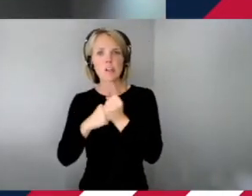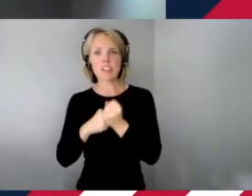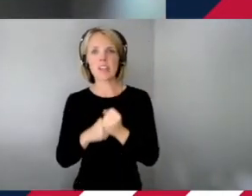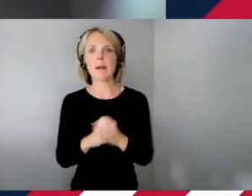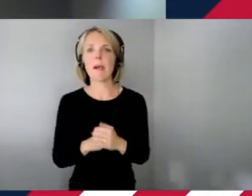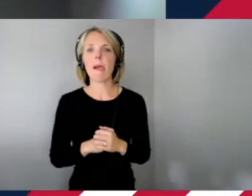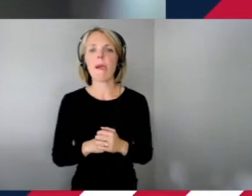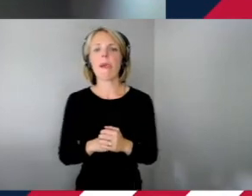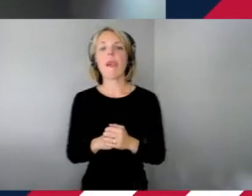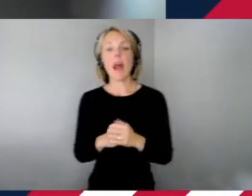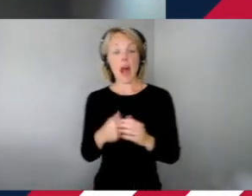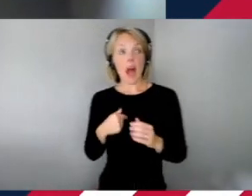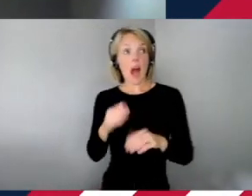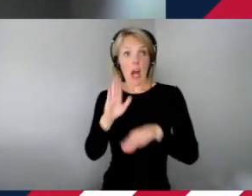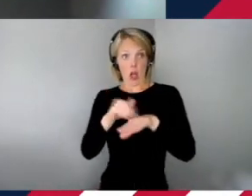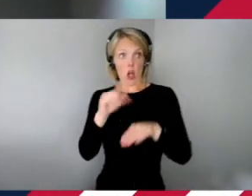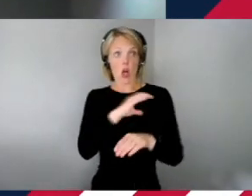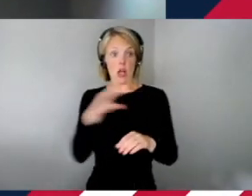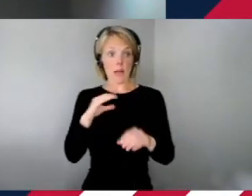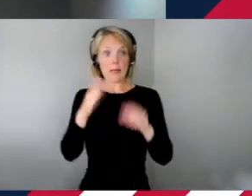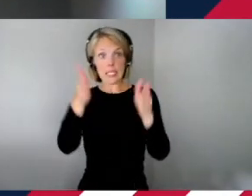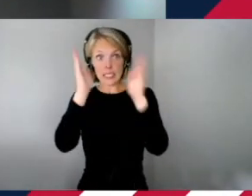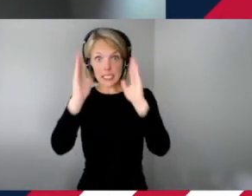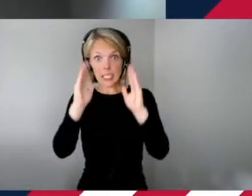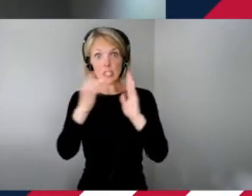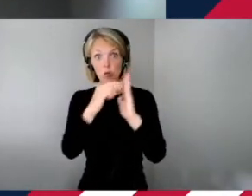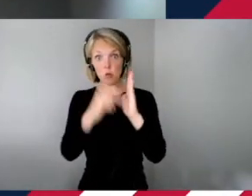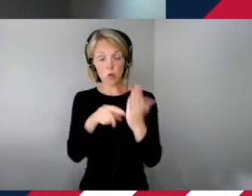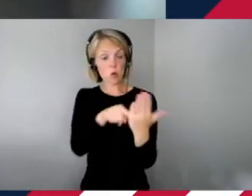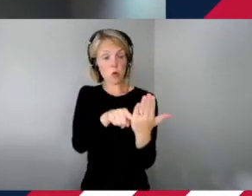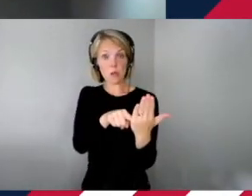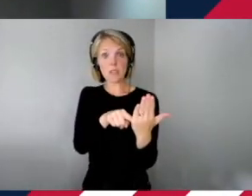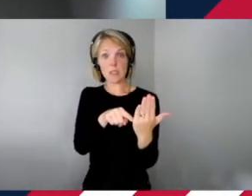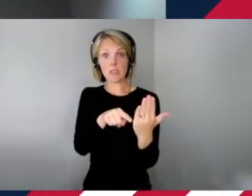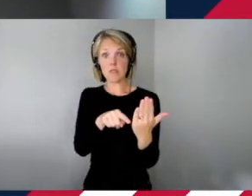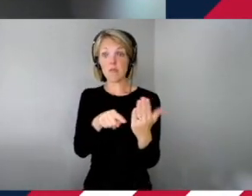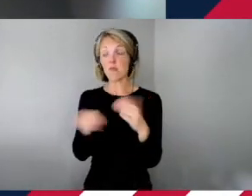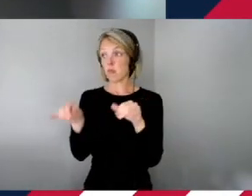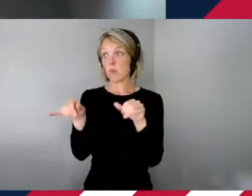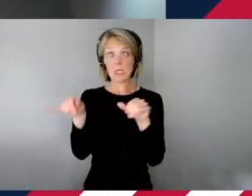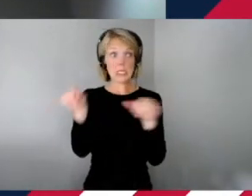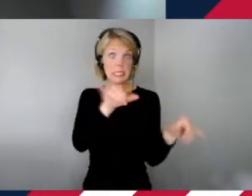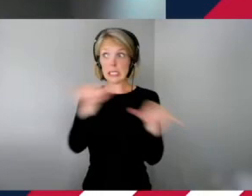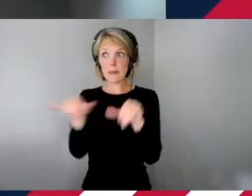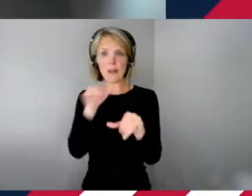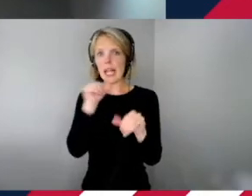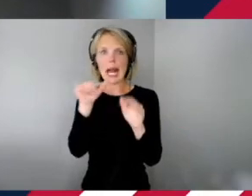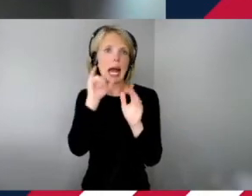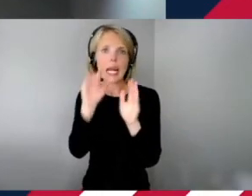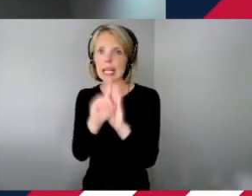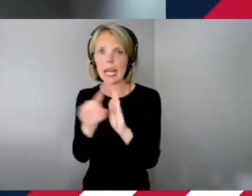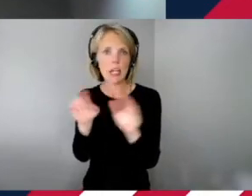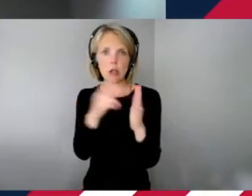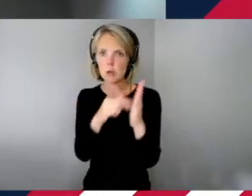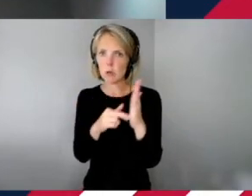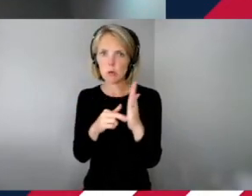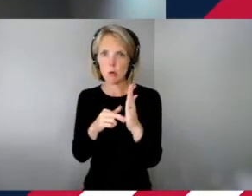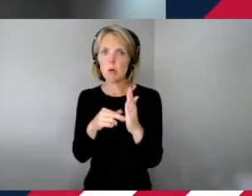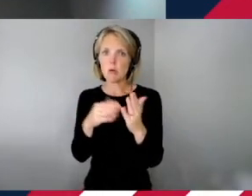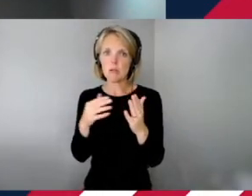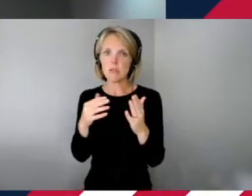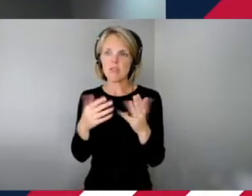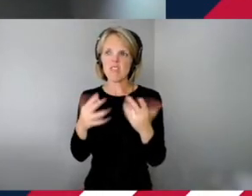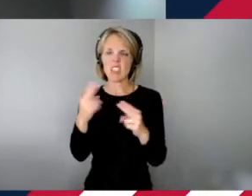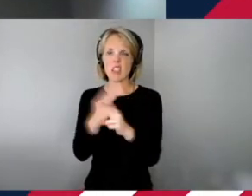the committee's attention to these rules. They are similar, but not identical to the rules that have been used for the